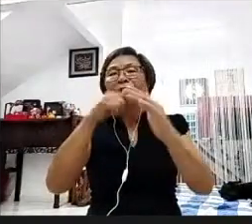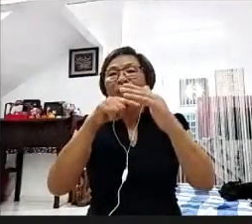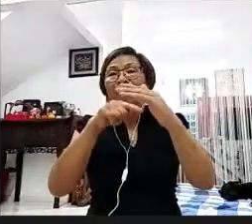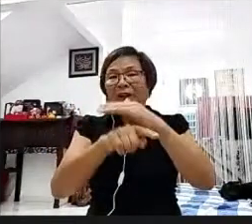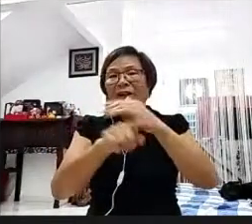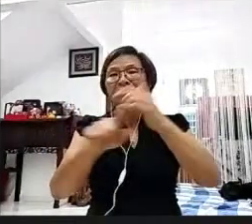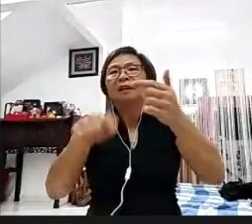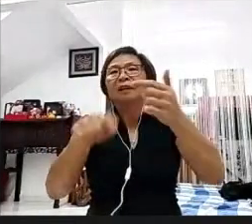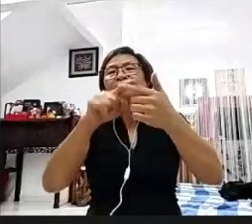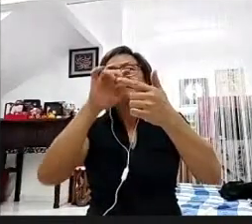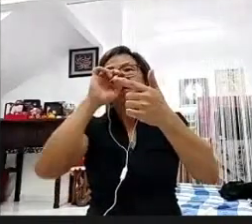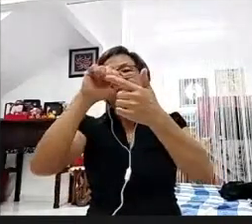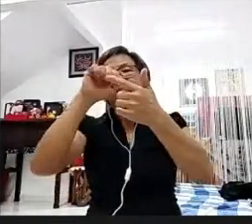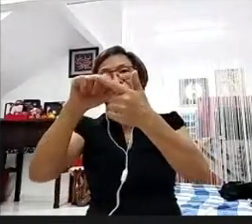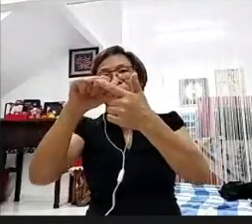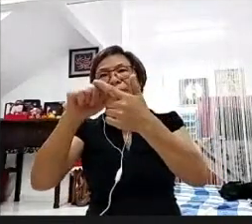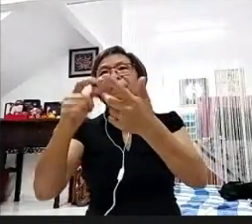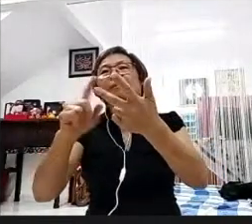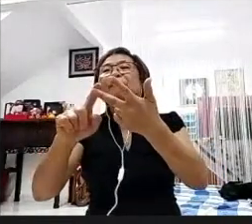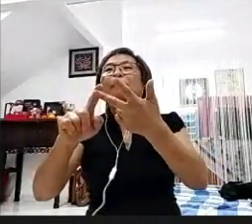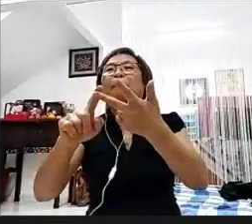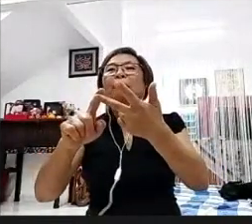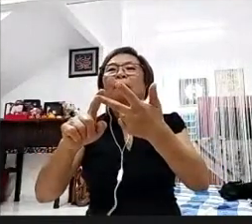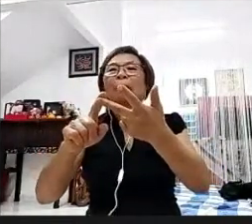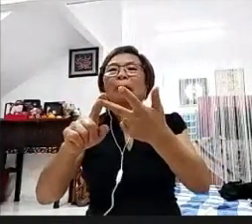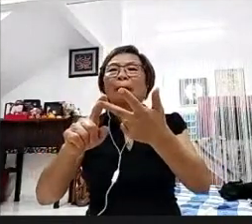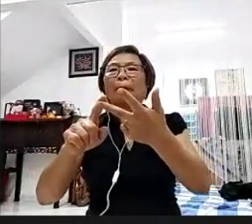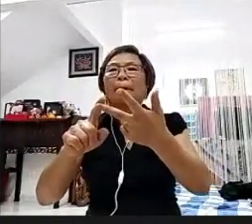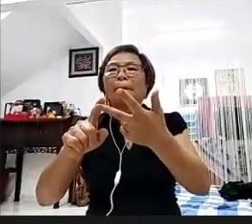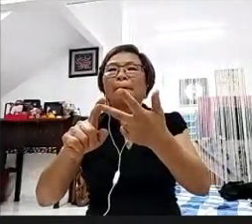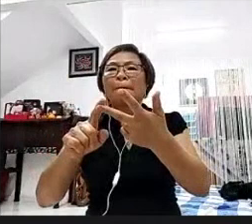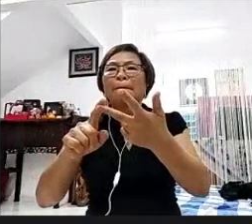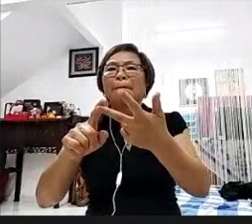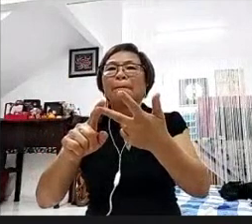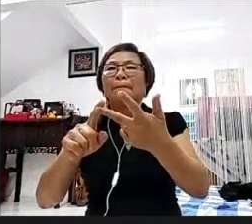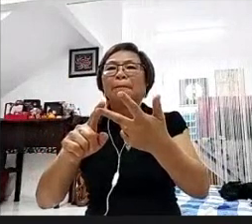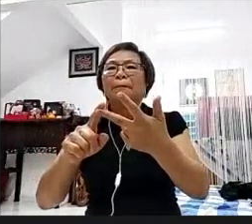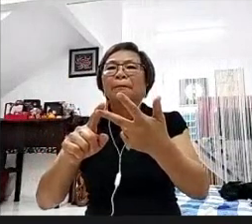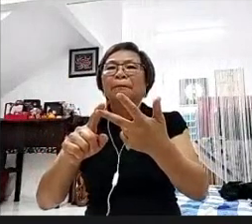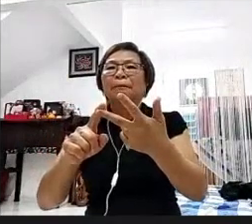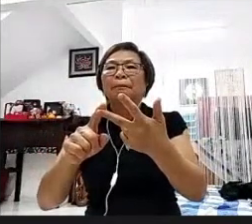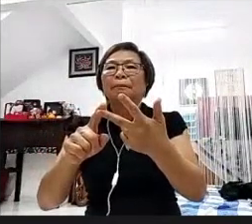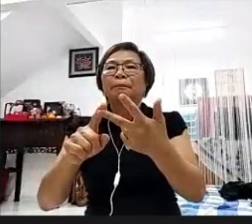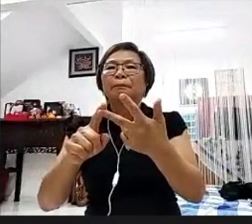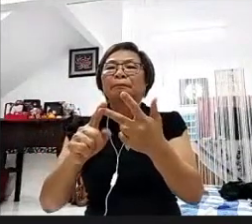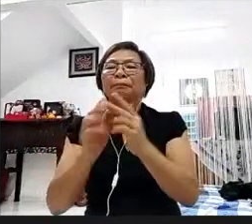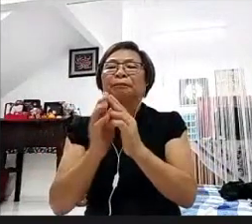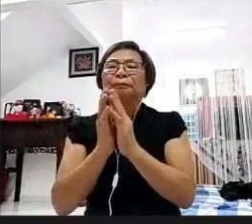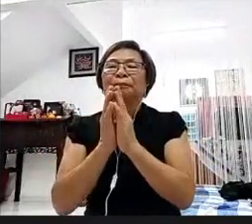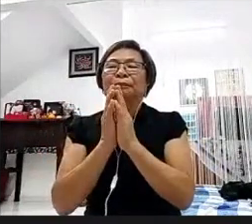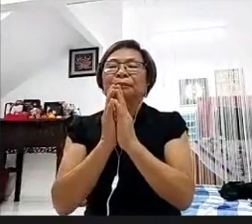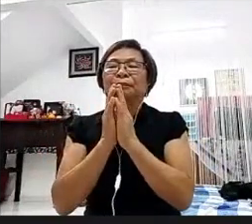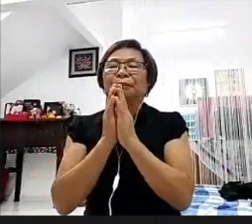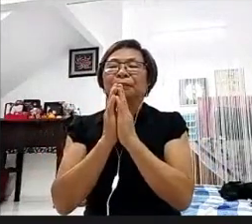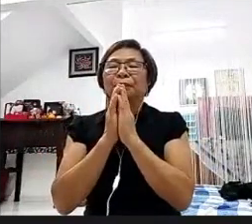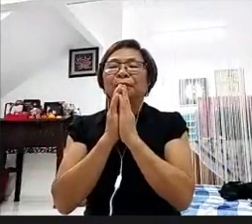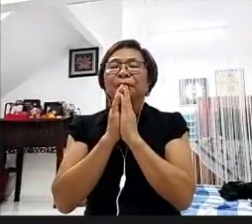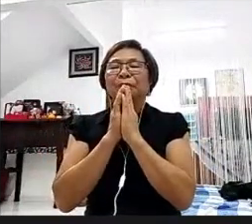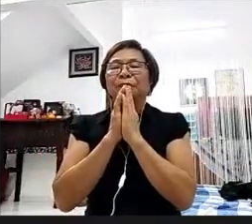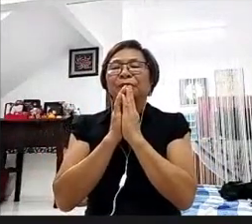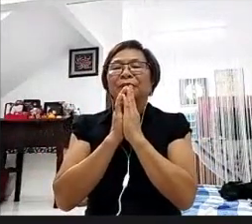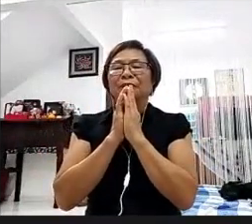saranang gacchami, Dutiyampi Sanghang saranang